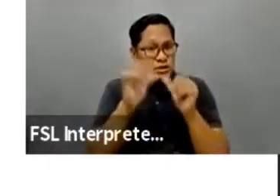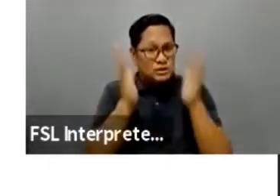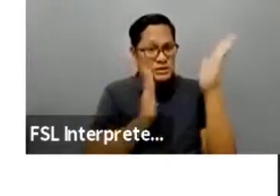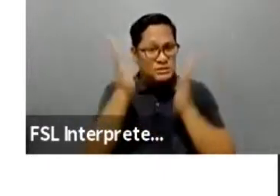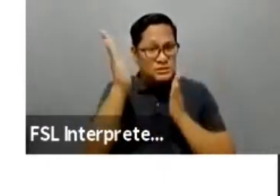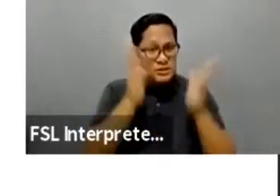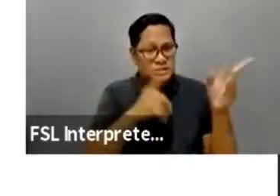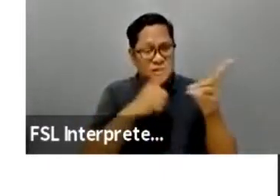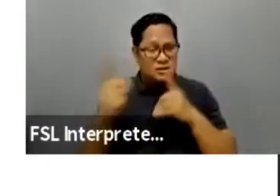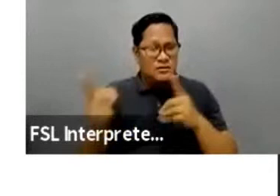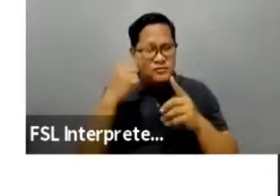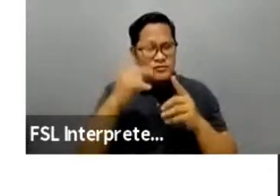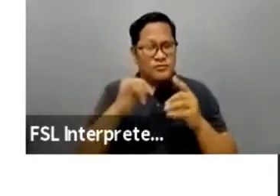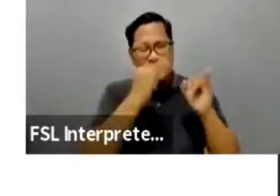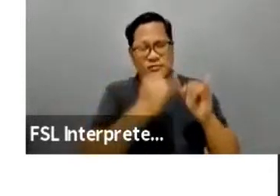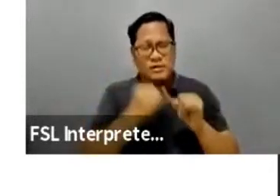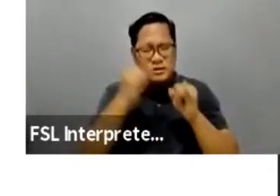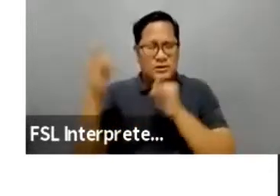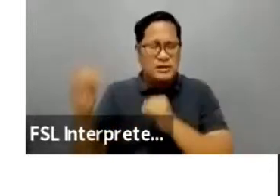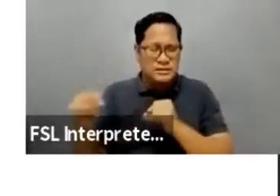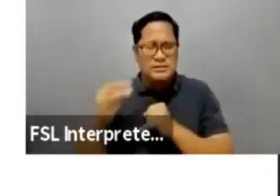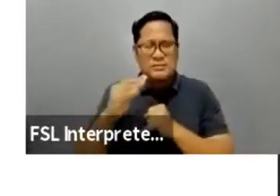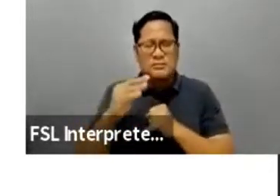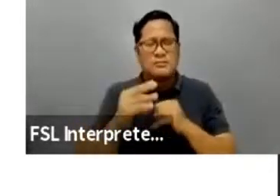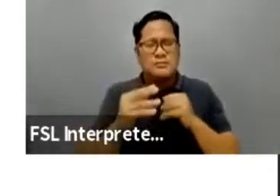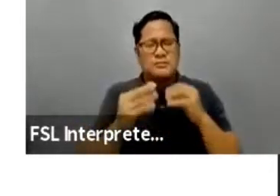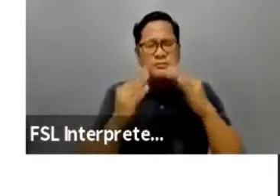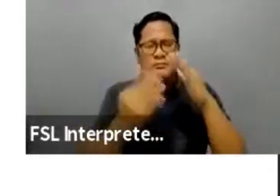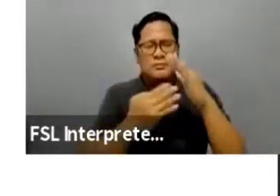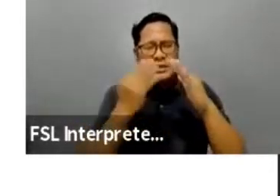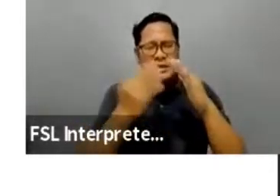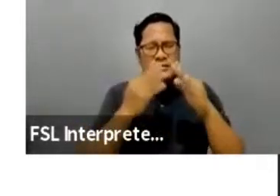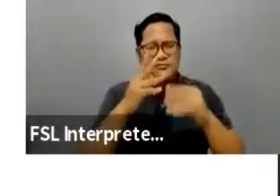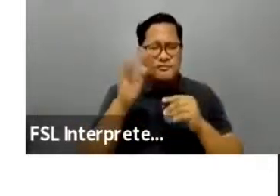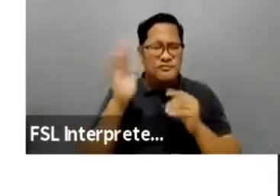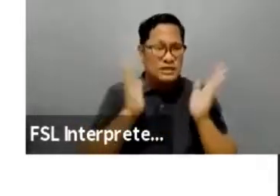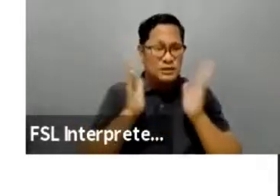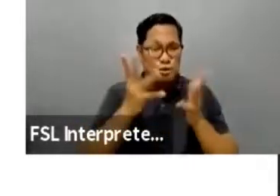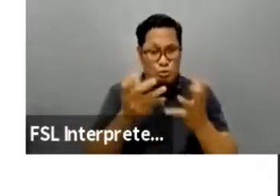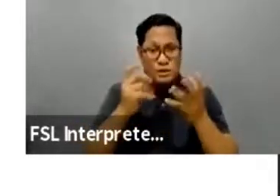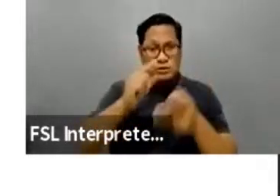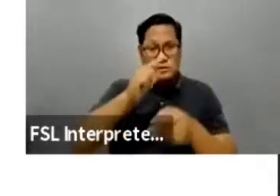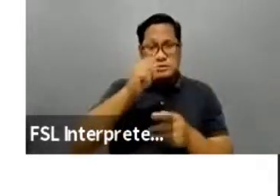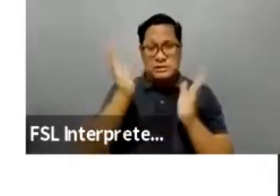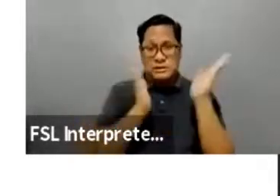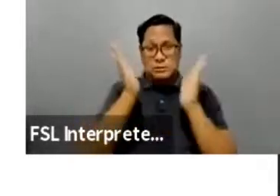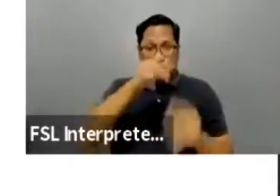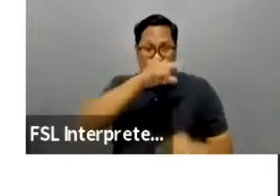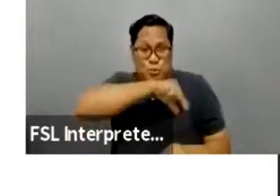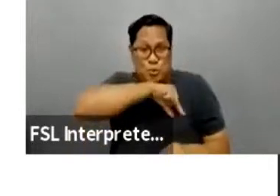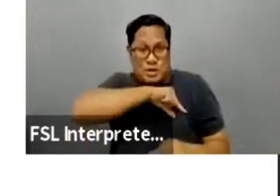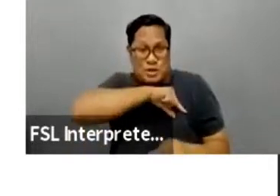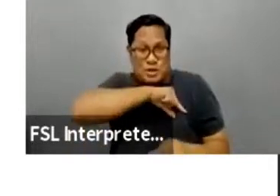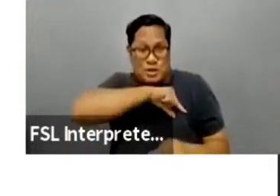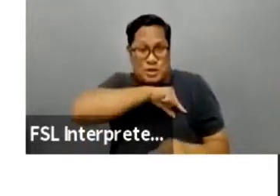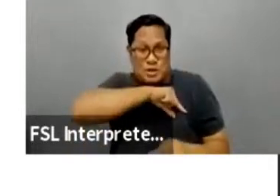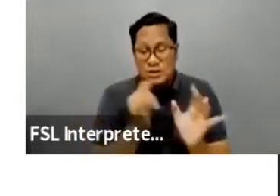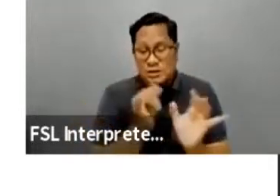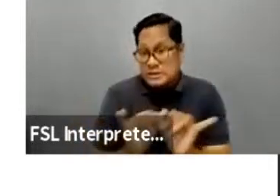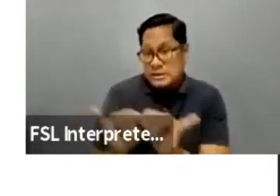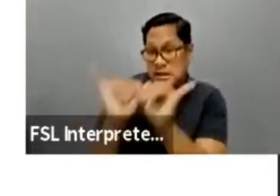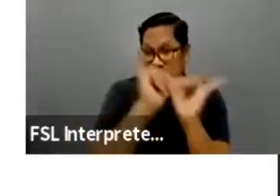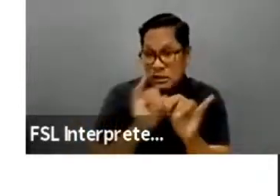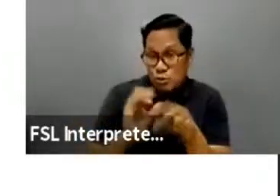for individual-based care. You want to have service quality for all standards